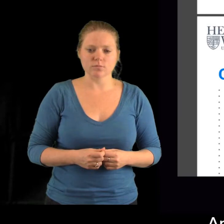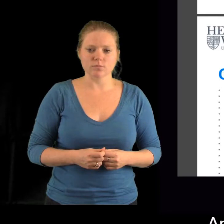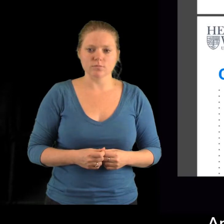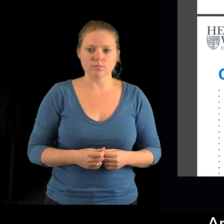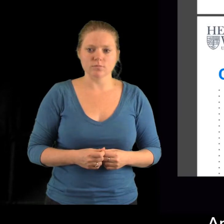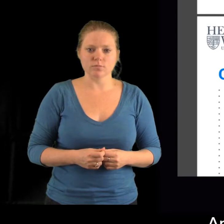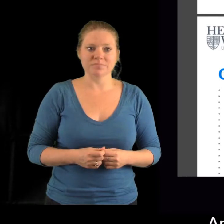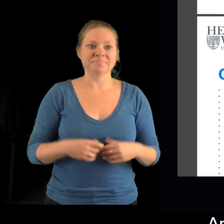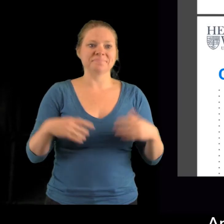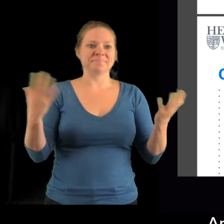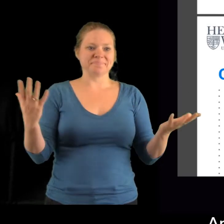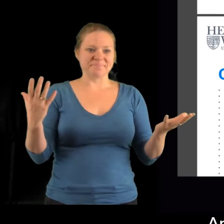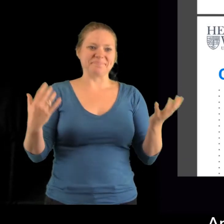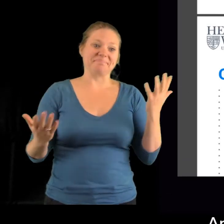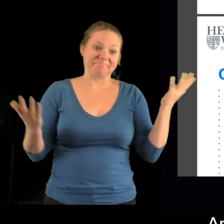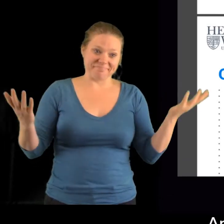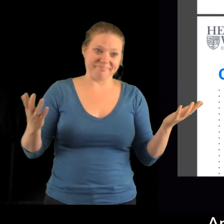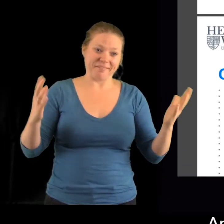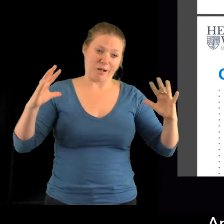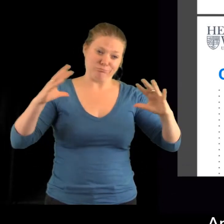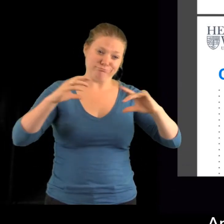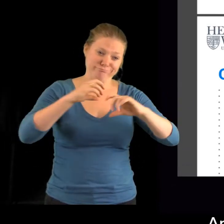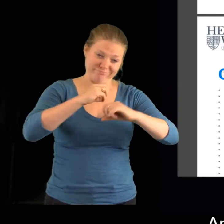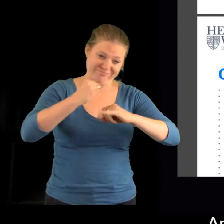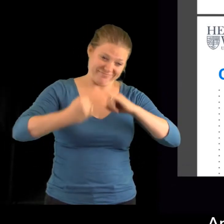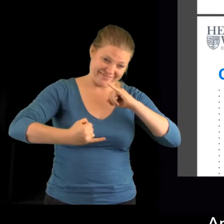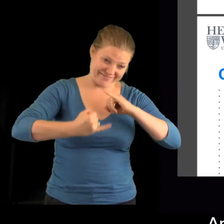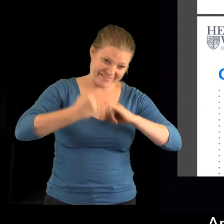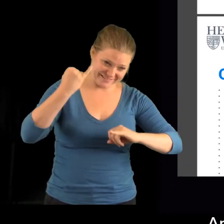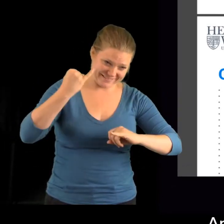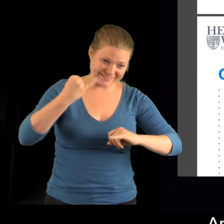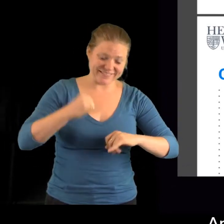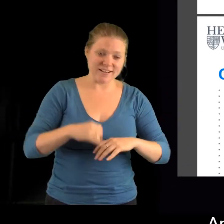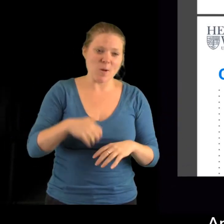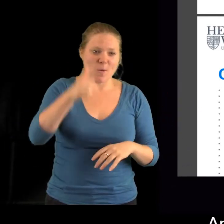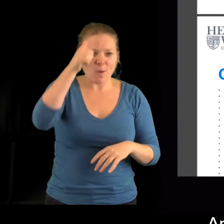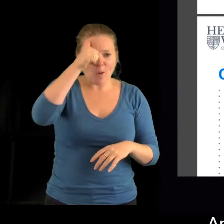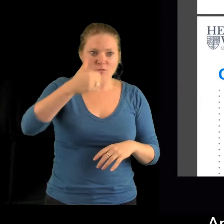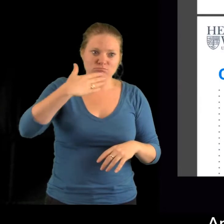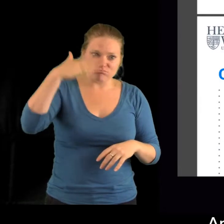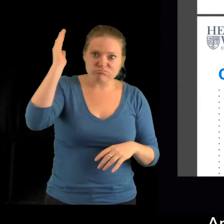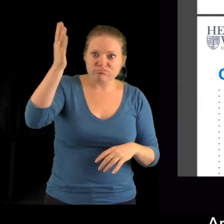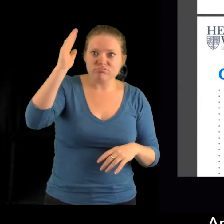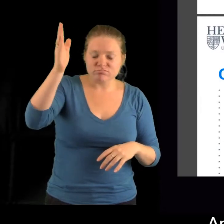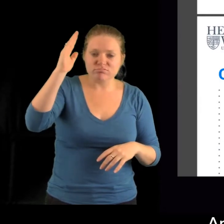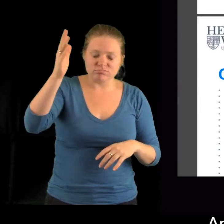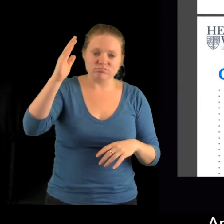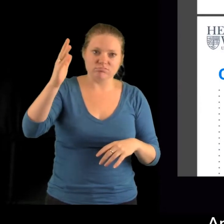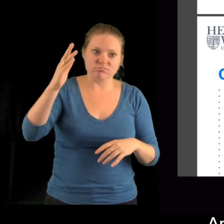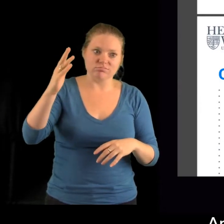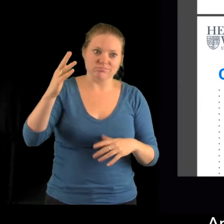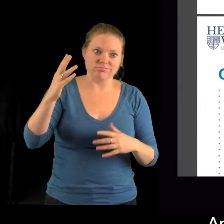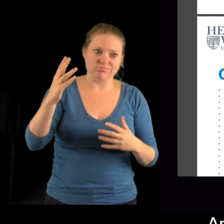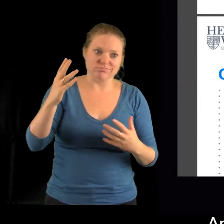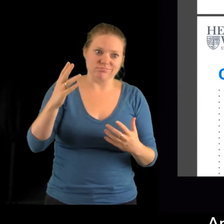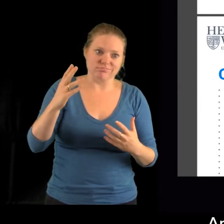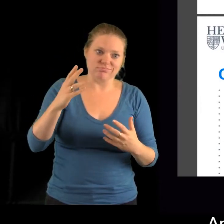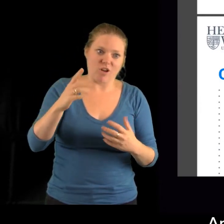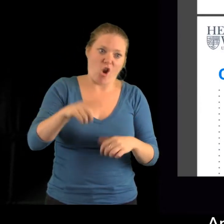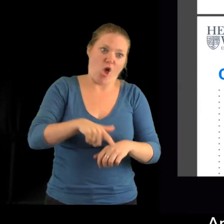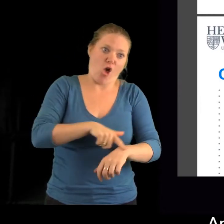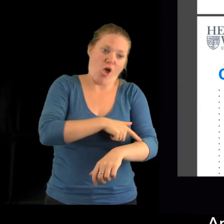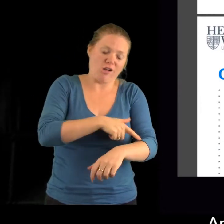And finally, right, so this brings us to the end of a very long lecture. But